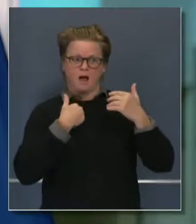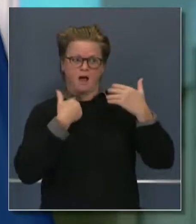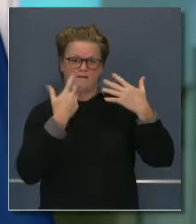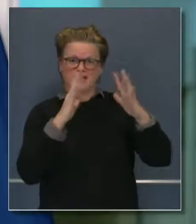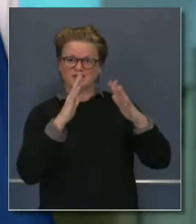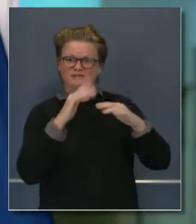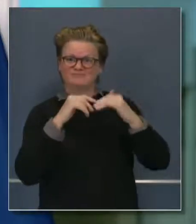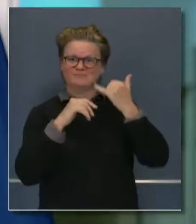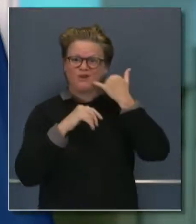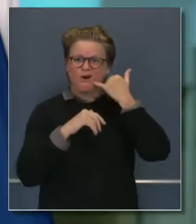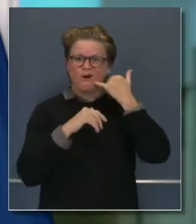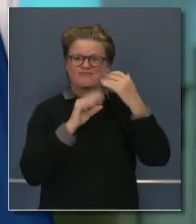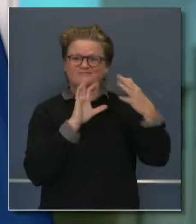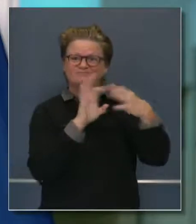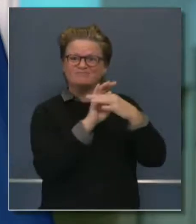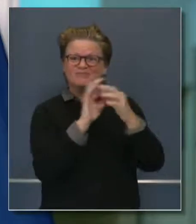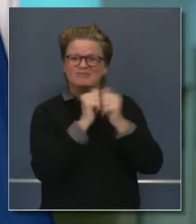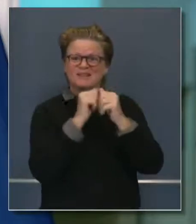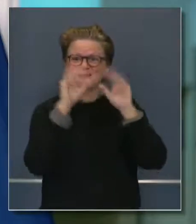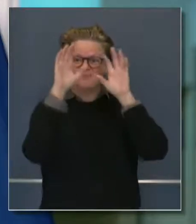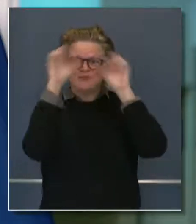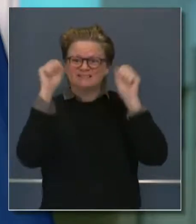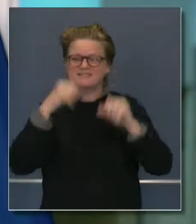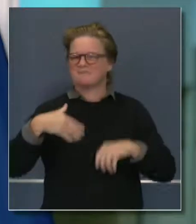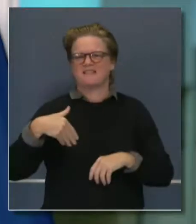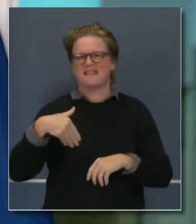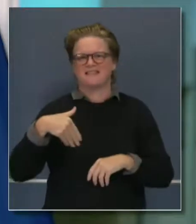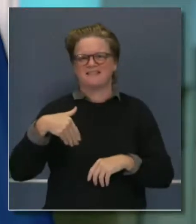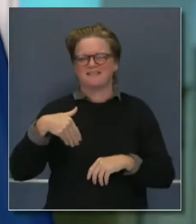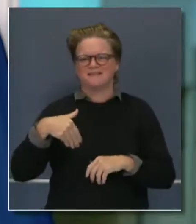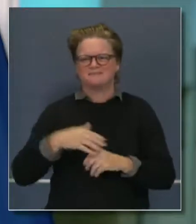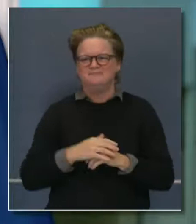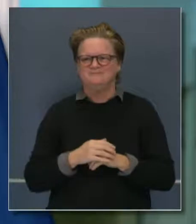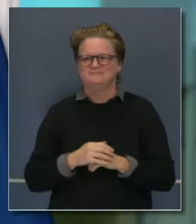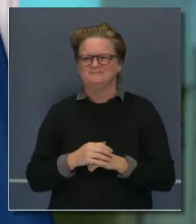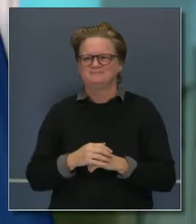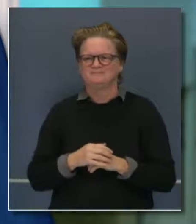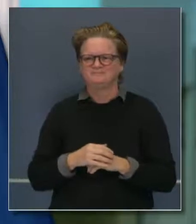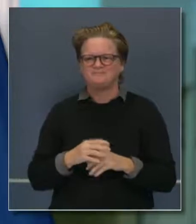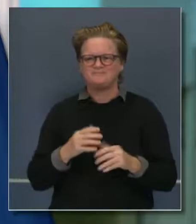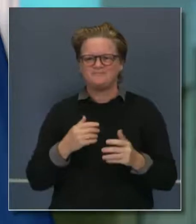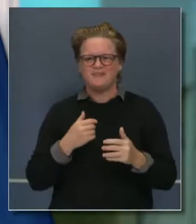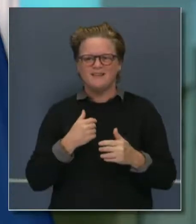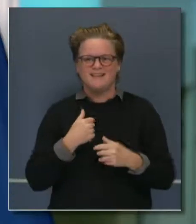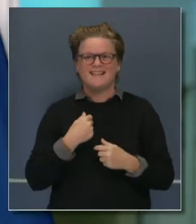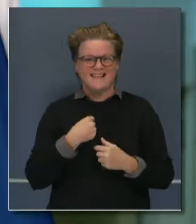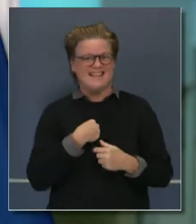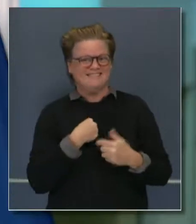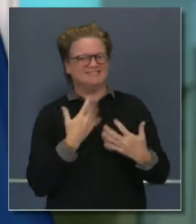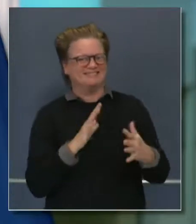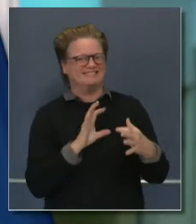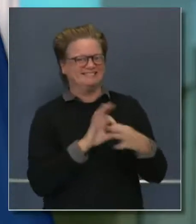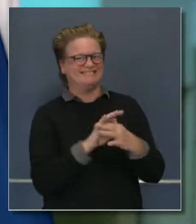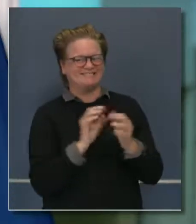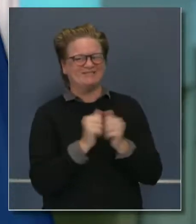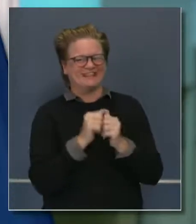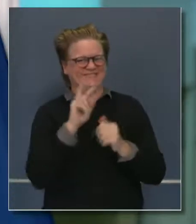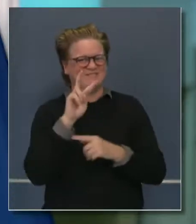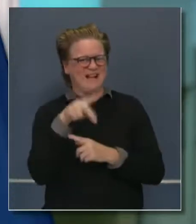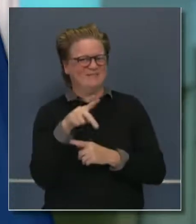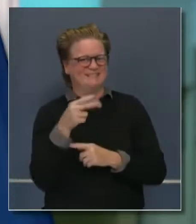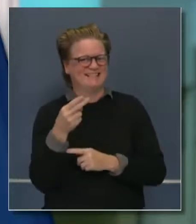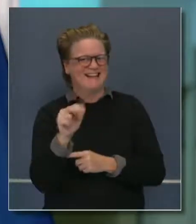been communicating the Vice President-elect, myself including, probably 45 minutes ago, and I look forward